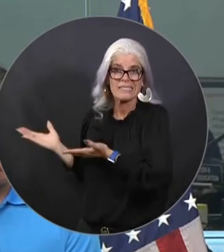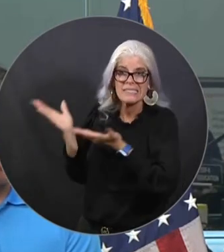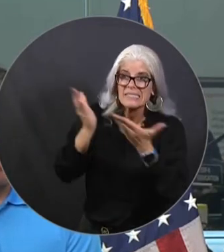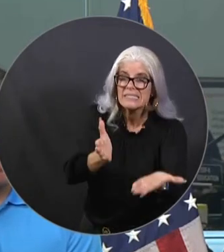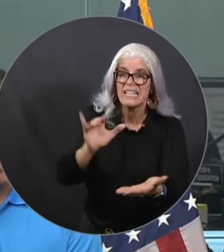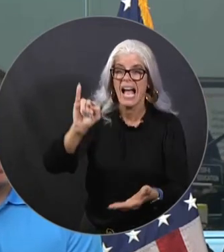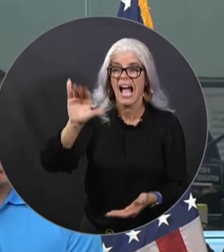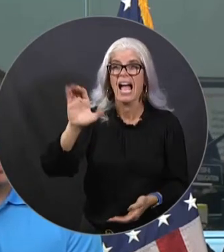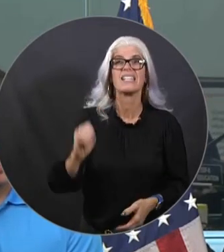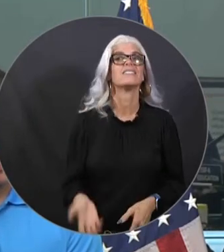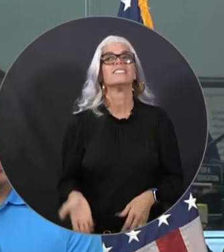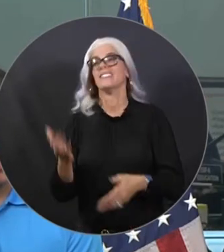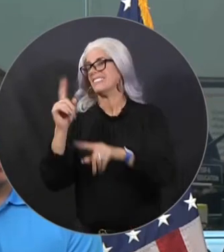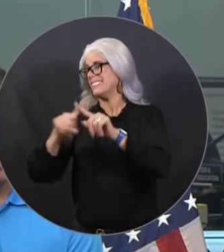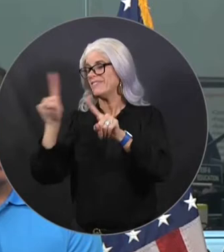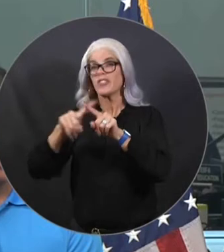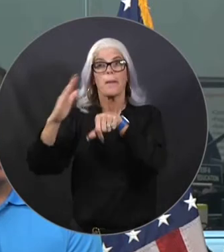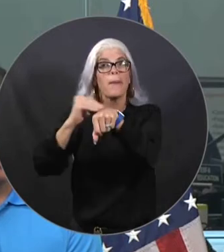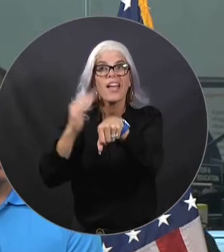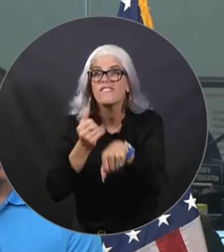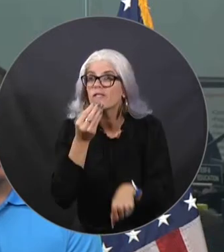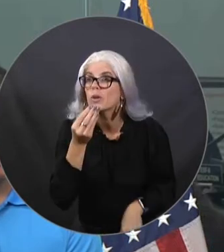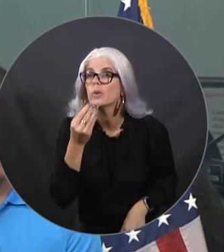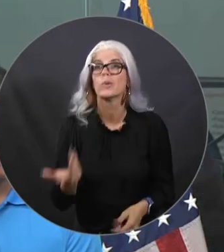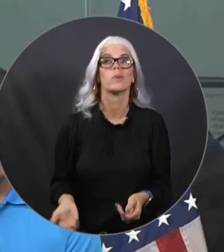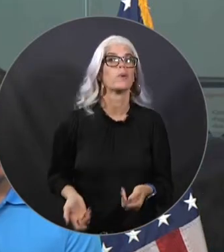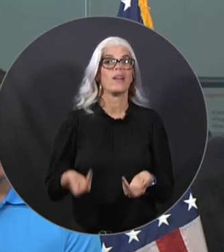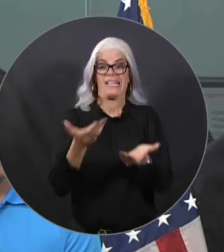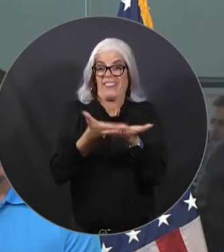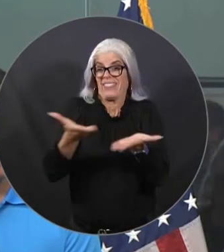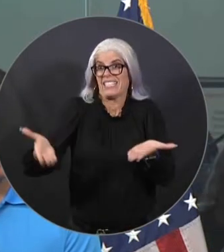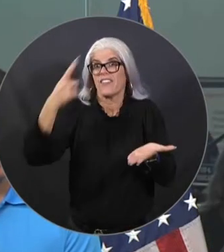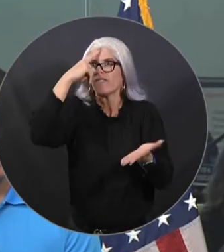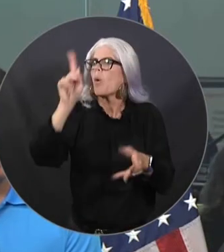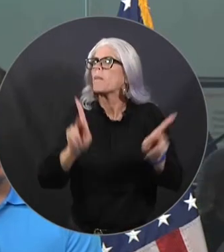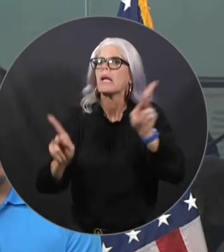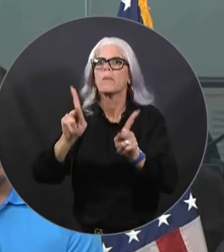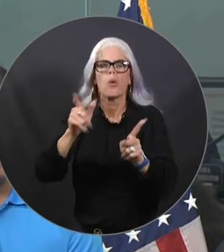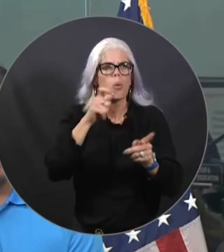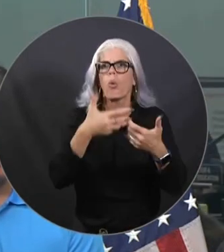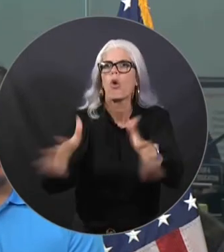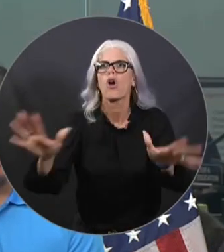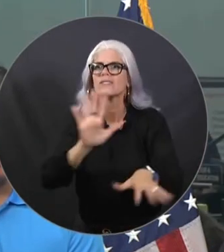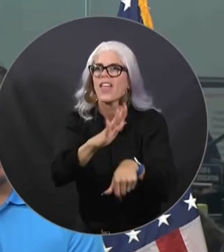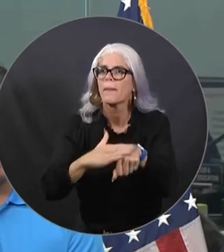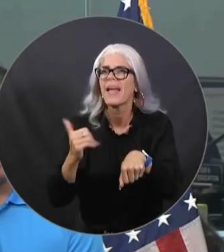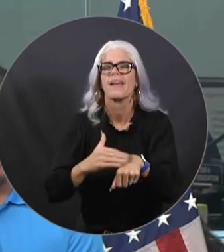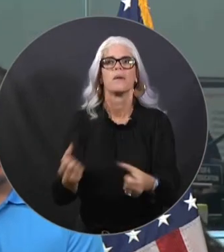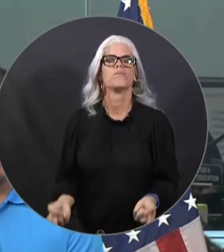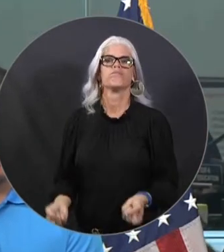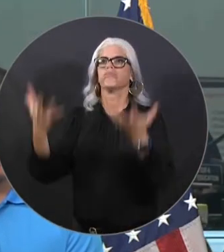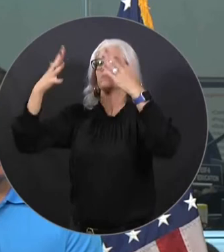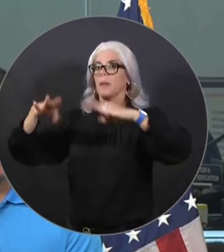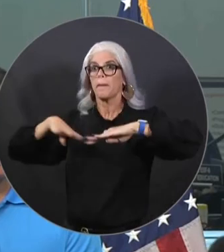displaced pets. 5 truckloads of blankets, 5 truckloads of cots, and I believe this was requested earlier by someone,